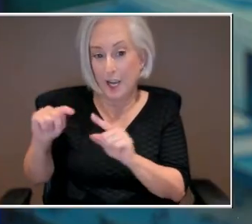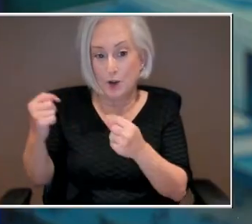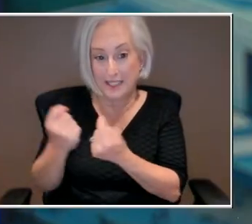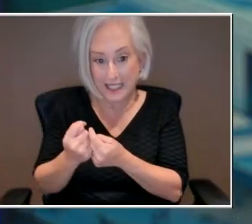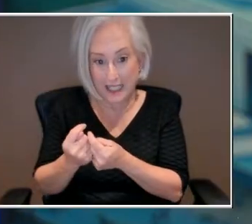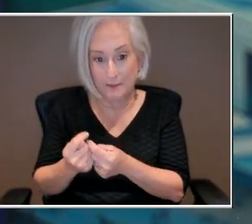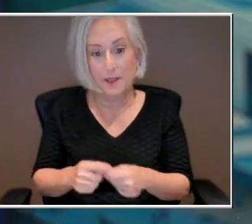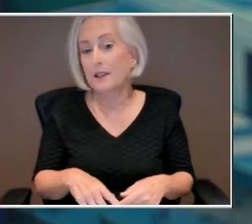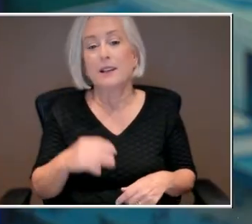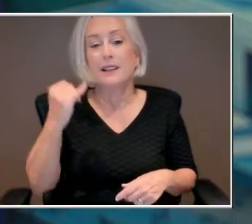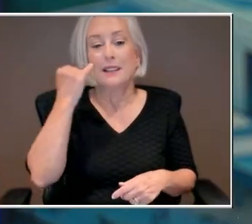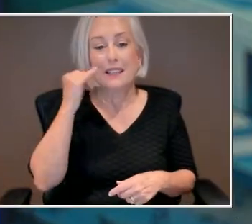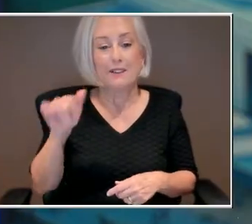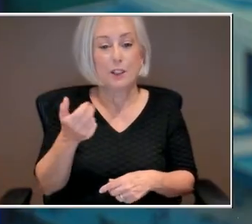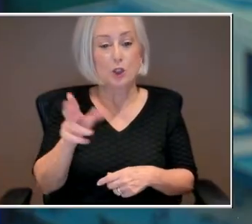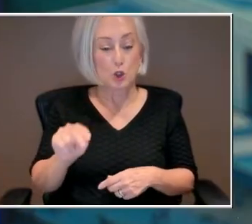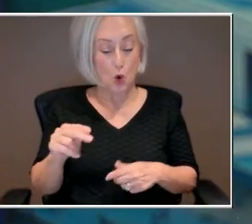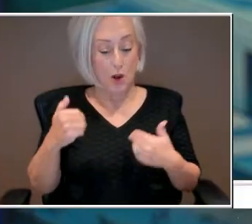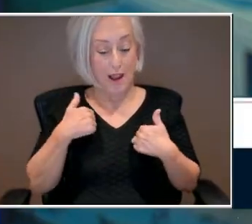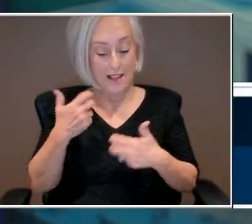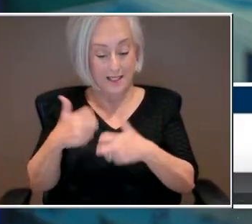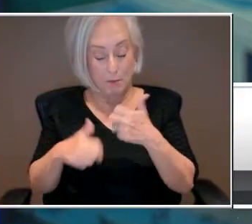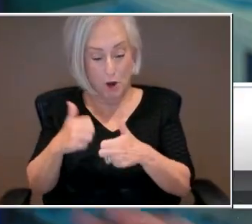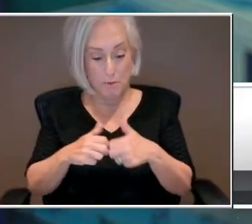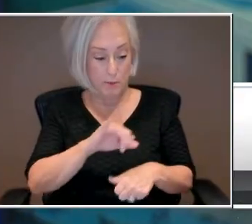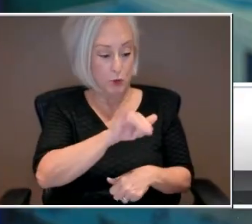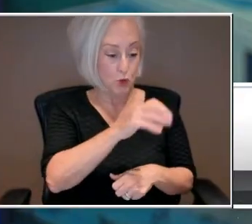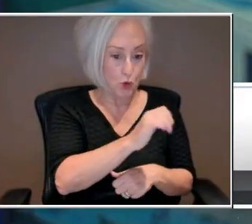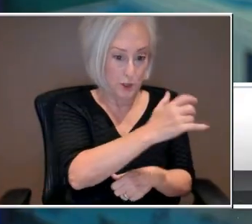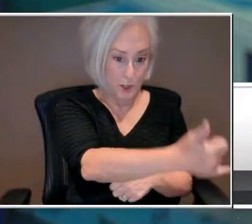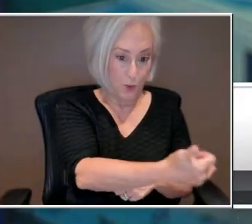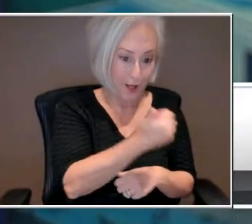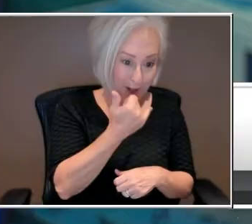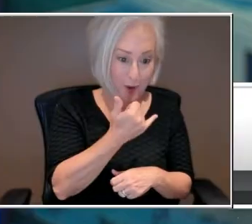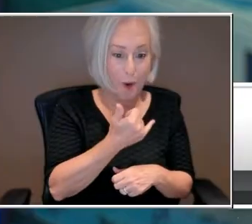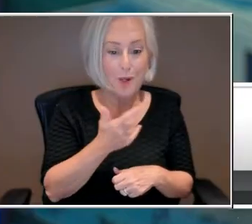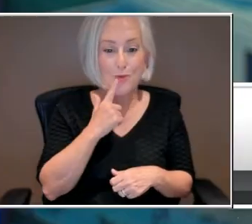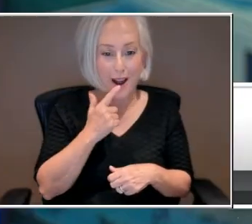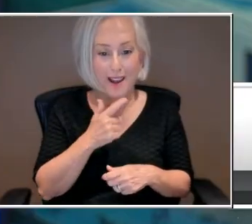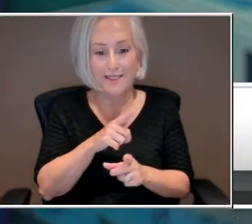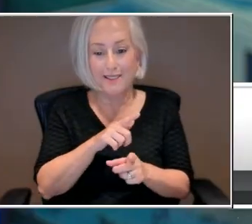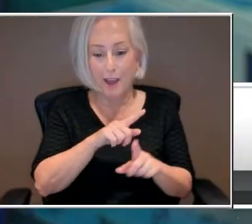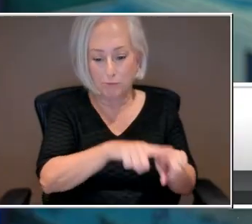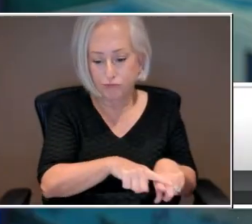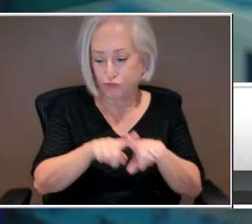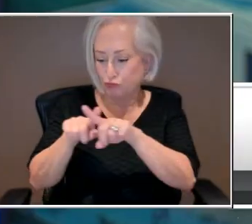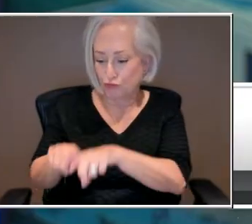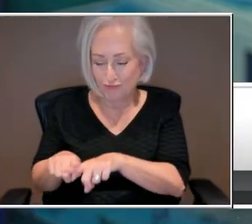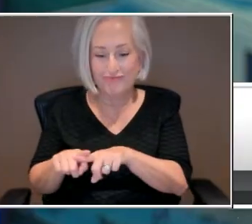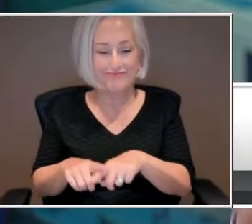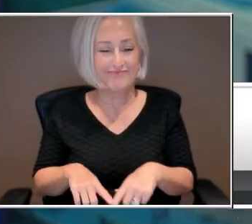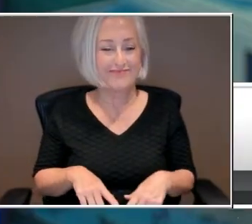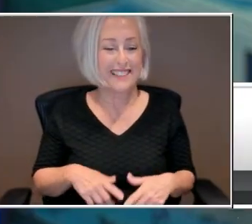call us. So we're not really. Yes, that is typically how it went.